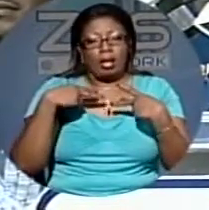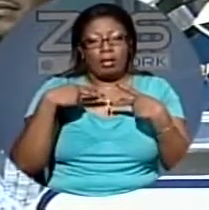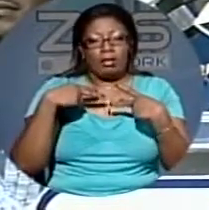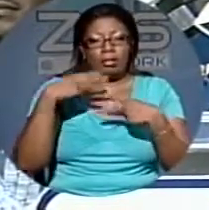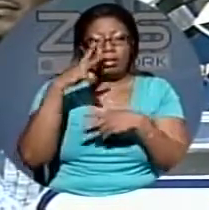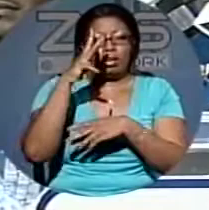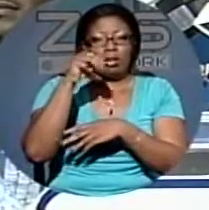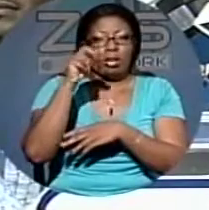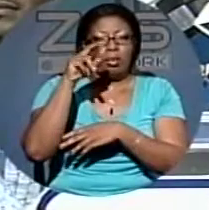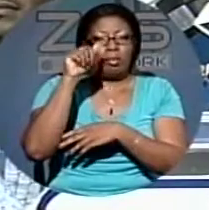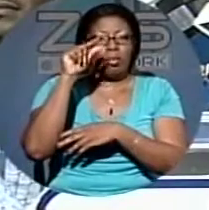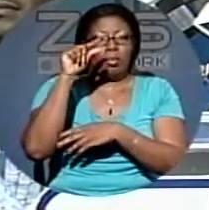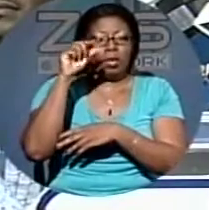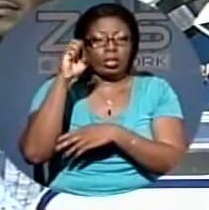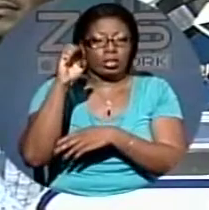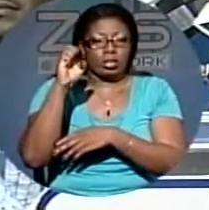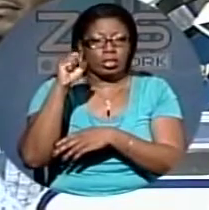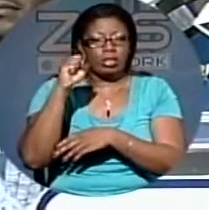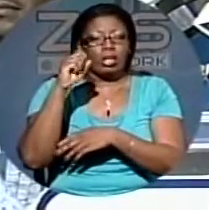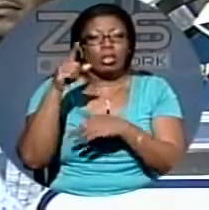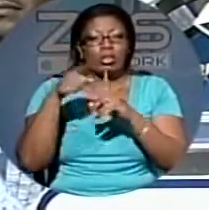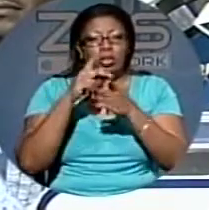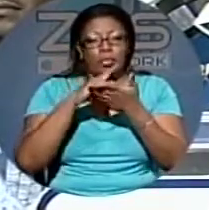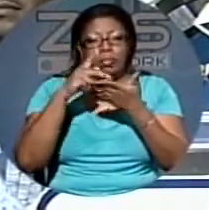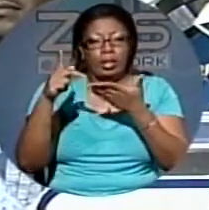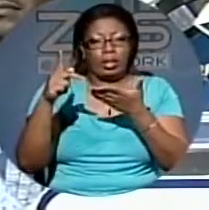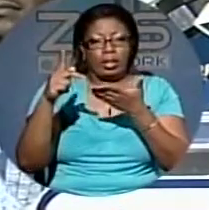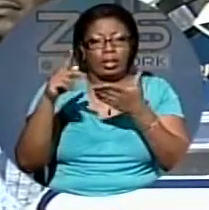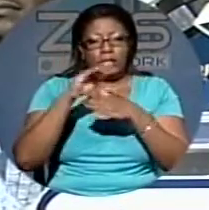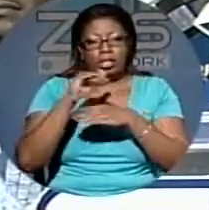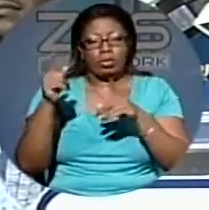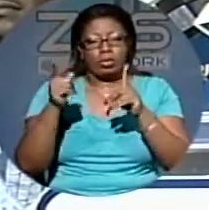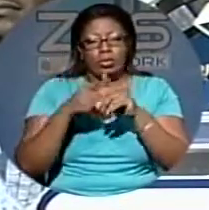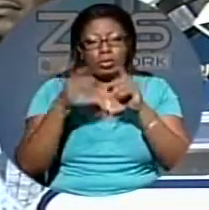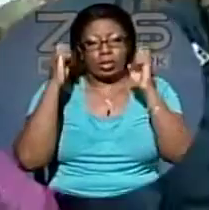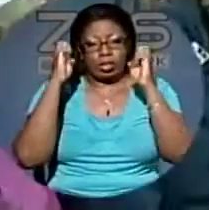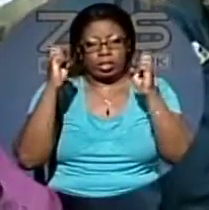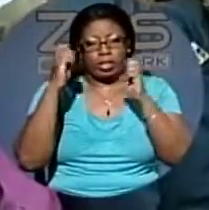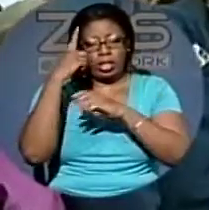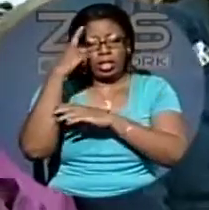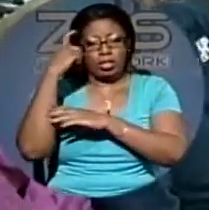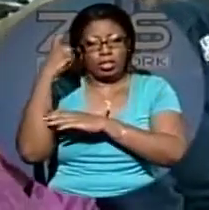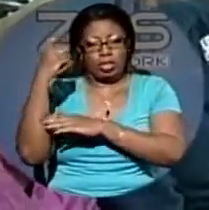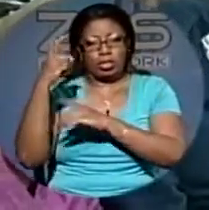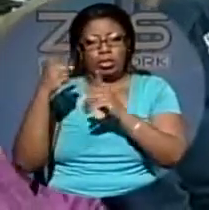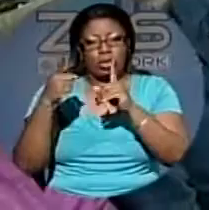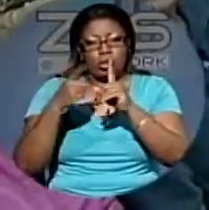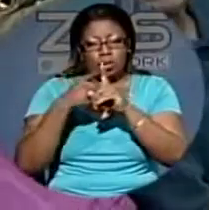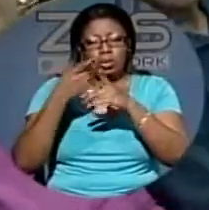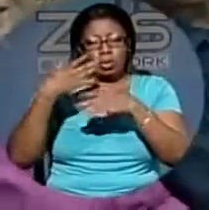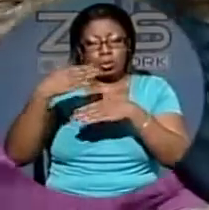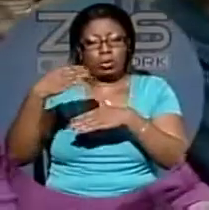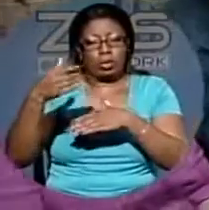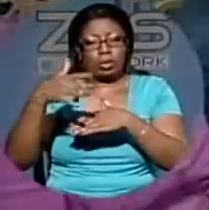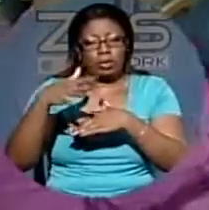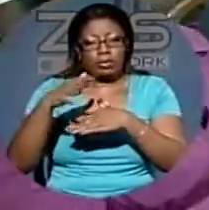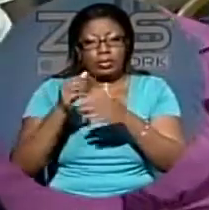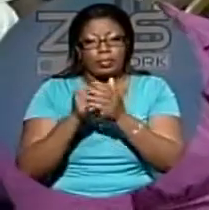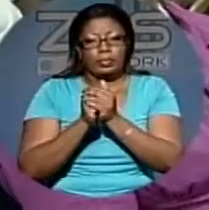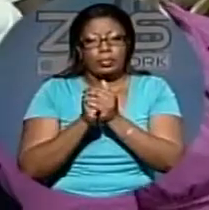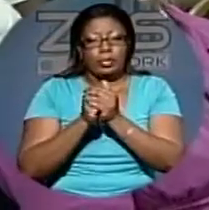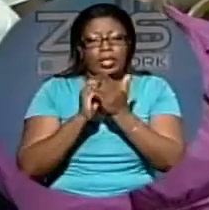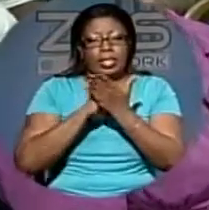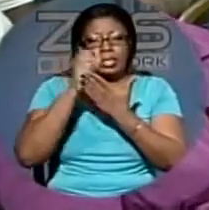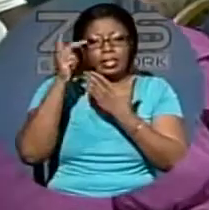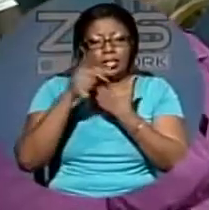maintain, children to educate, and dreams to pursue. Now, the three-day event is set for September